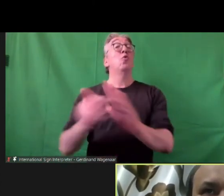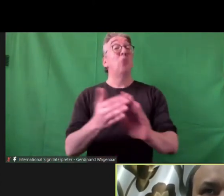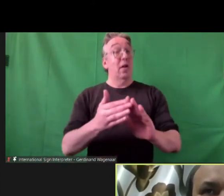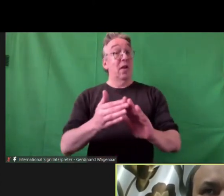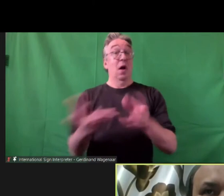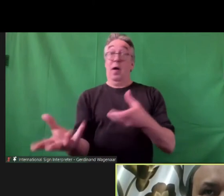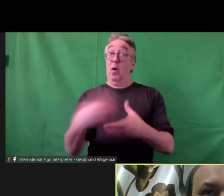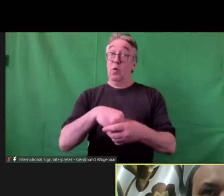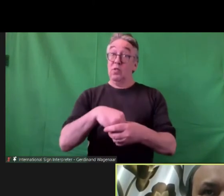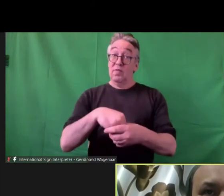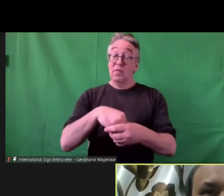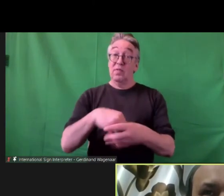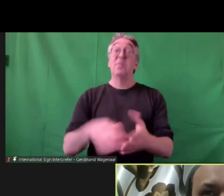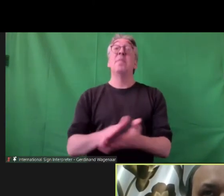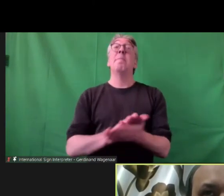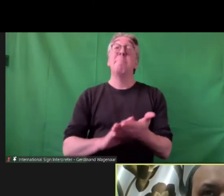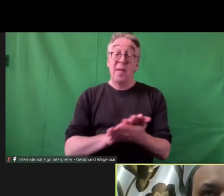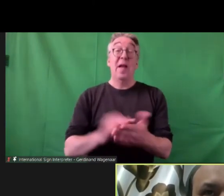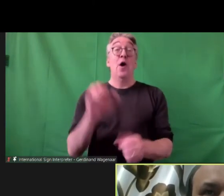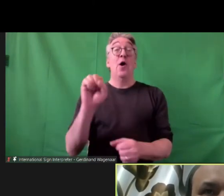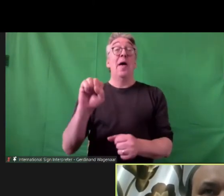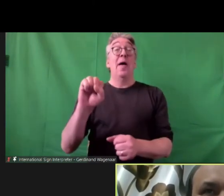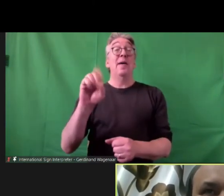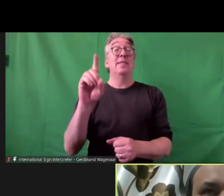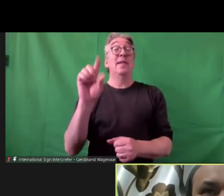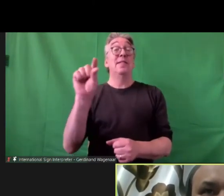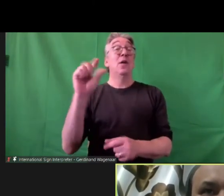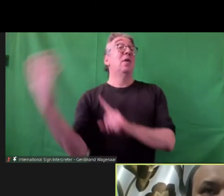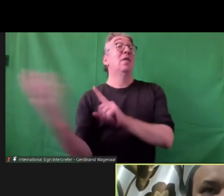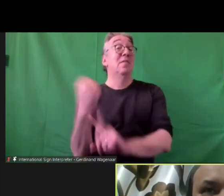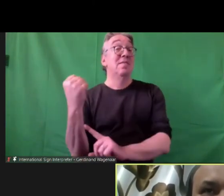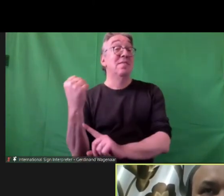Then UN CRPD will become meaningful. There is a UN strategy,